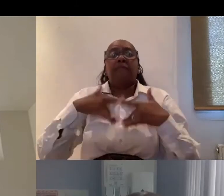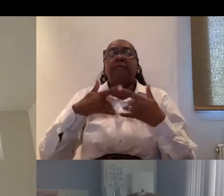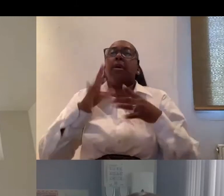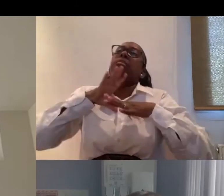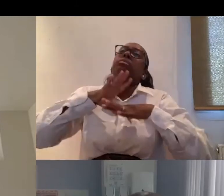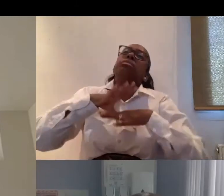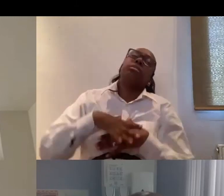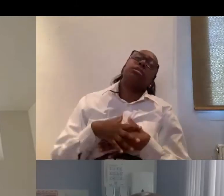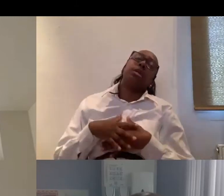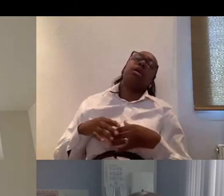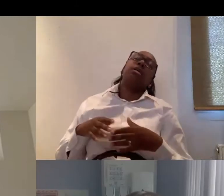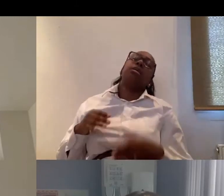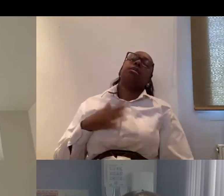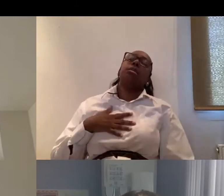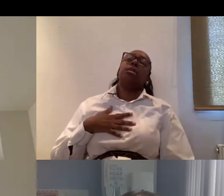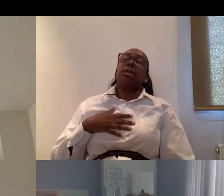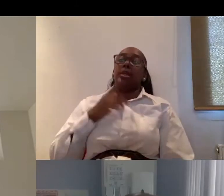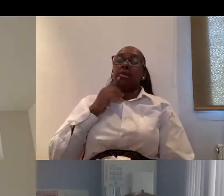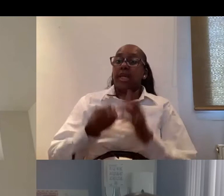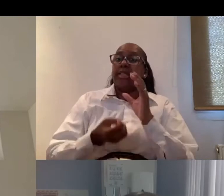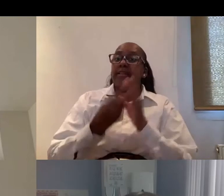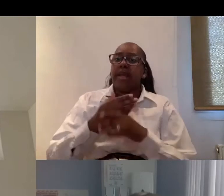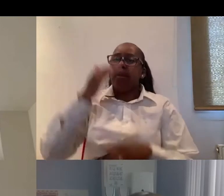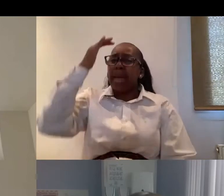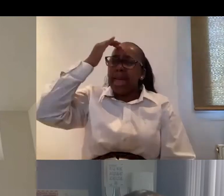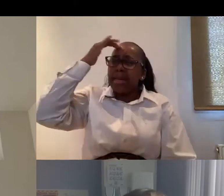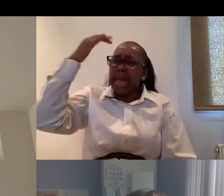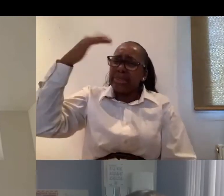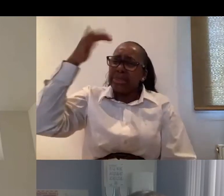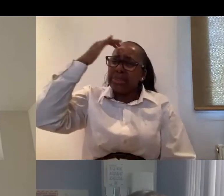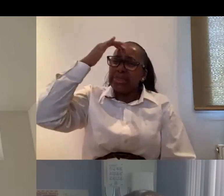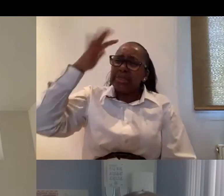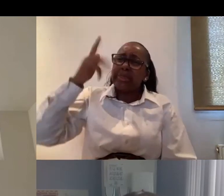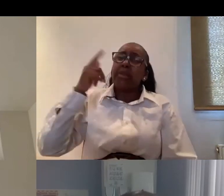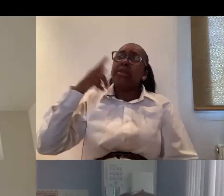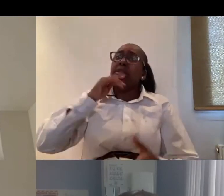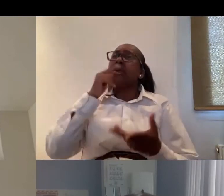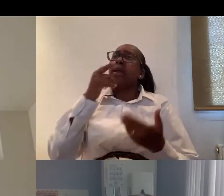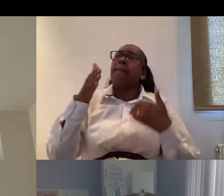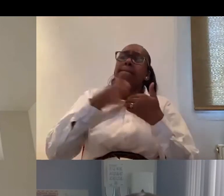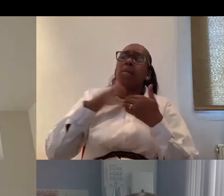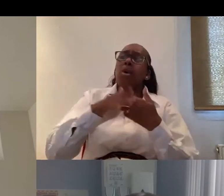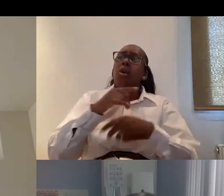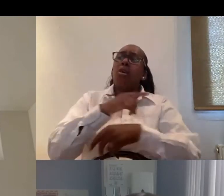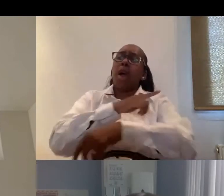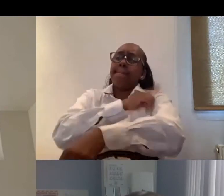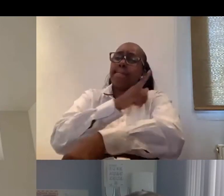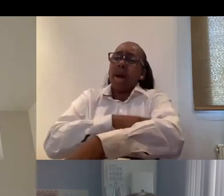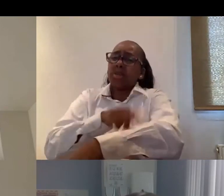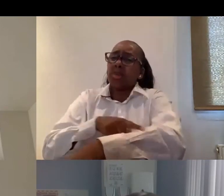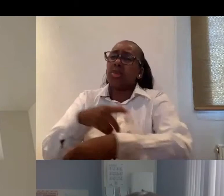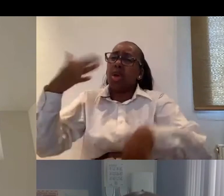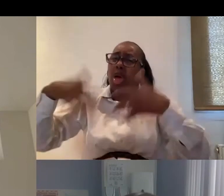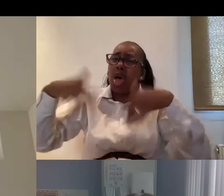tired. Some people develop a headache. Some people get more generalized muscle aches.